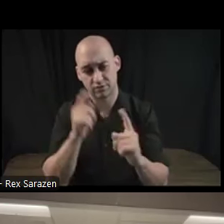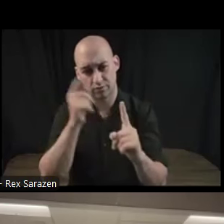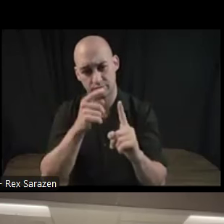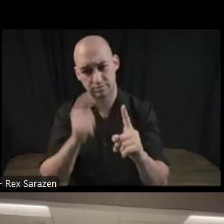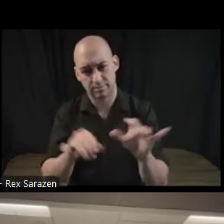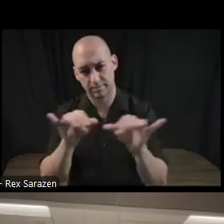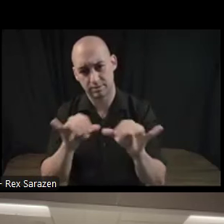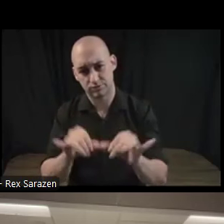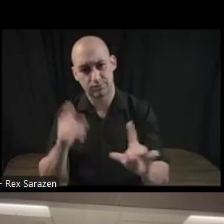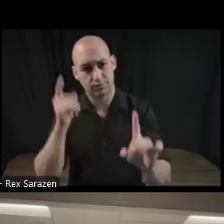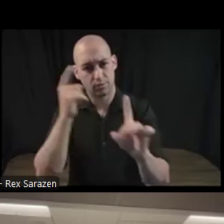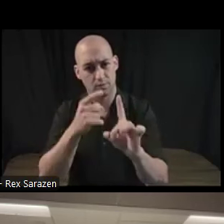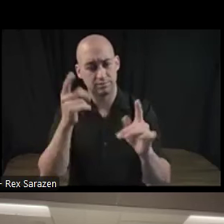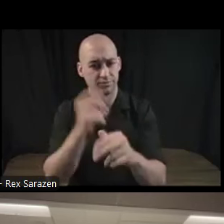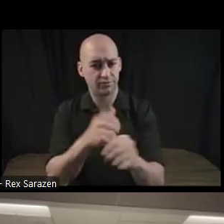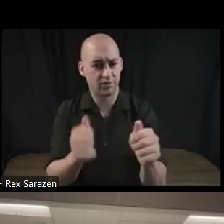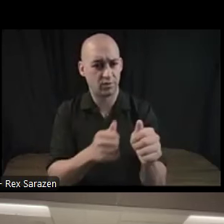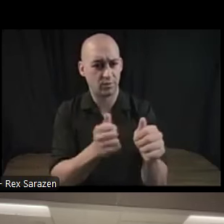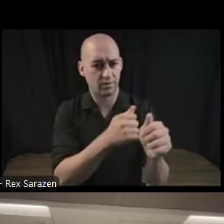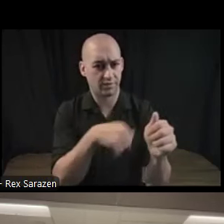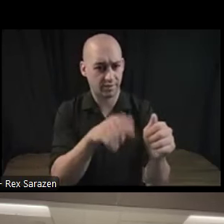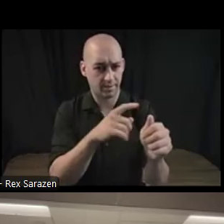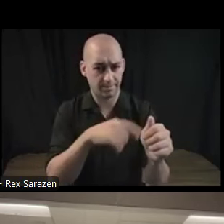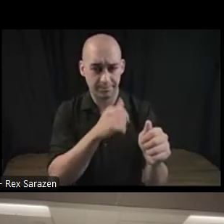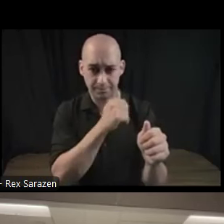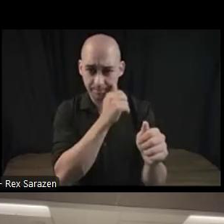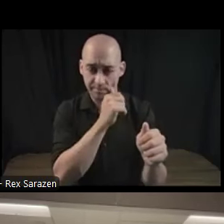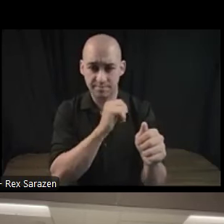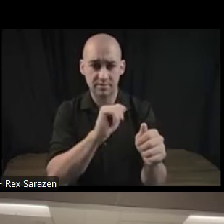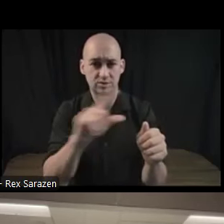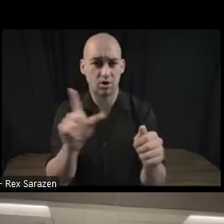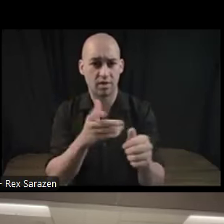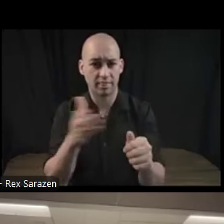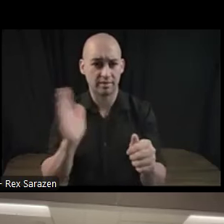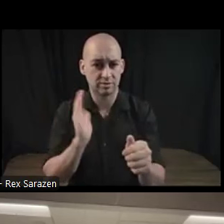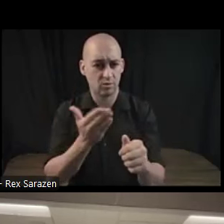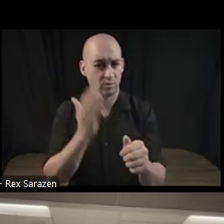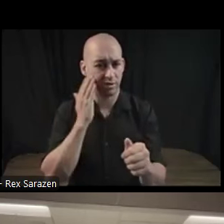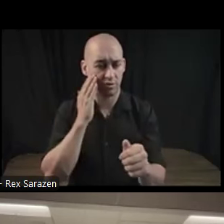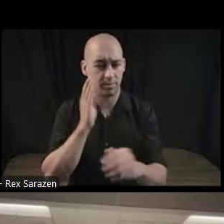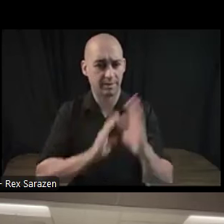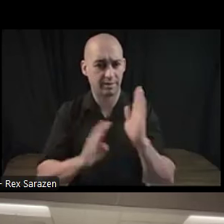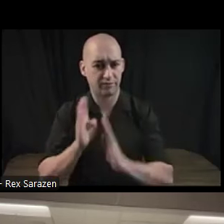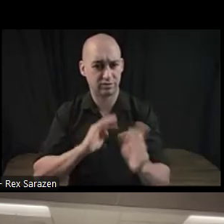goals, keeping track of them. Those are all things that we know for behavior change are really key.